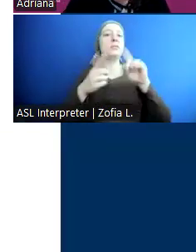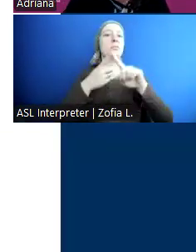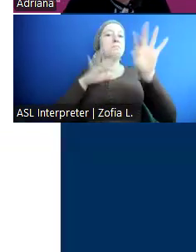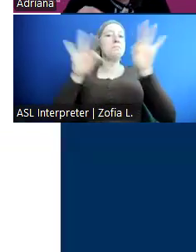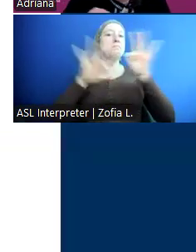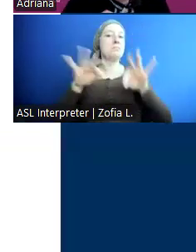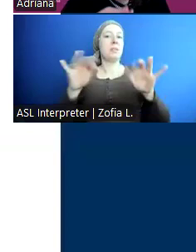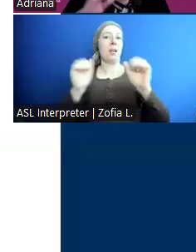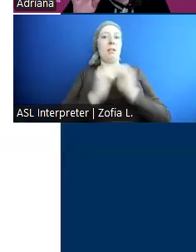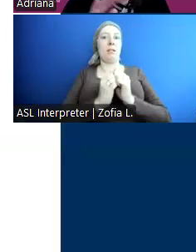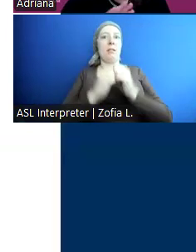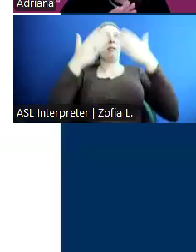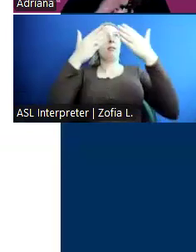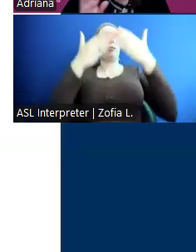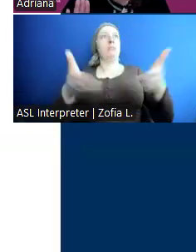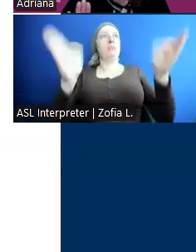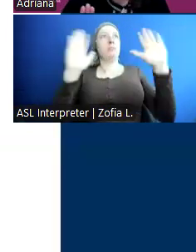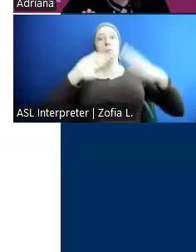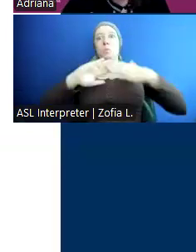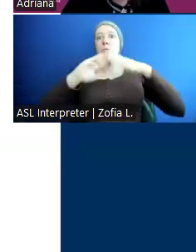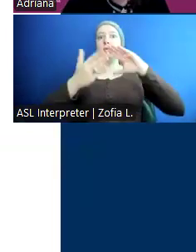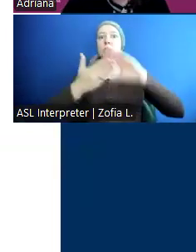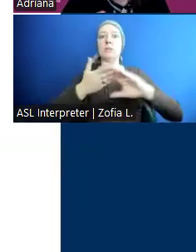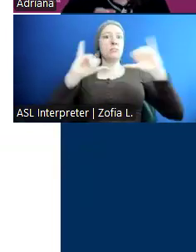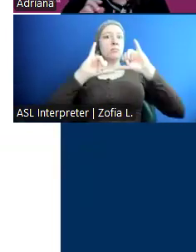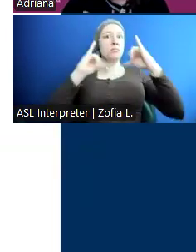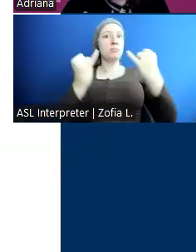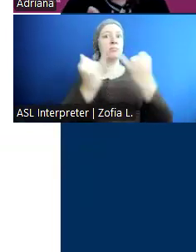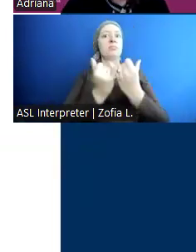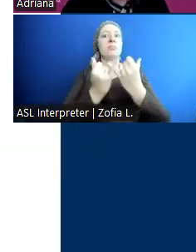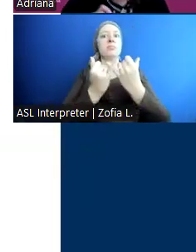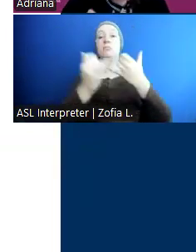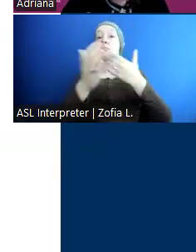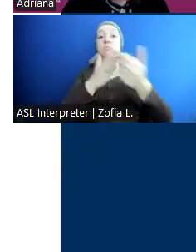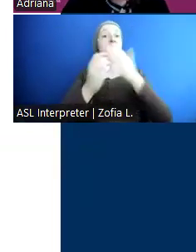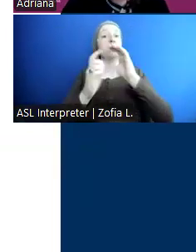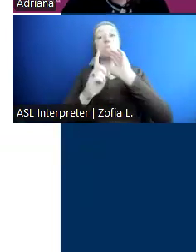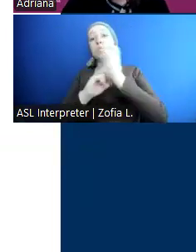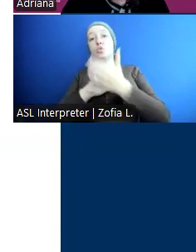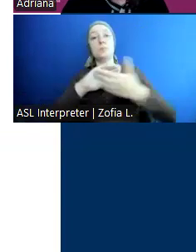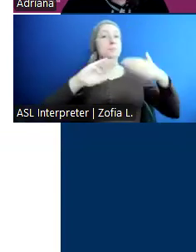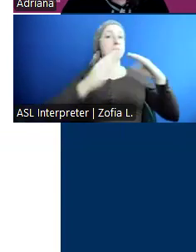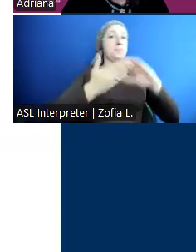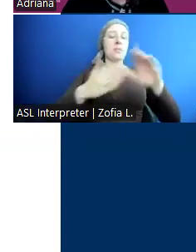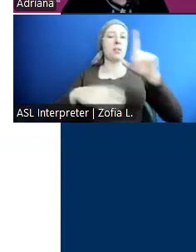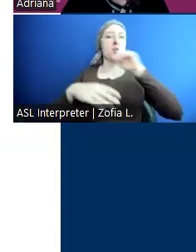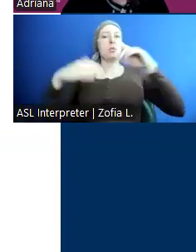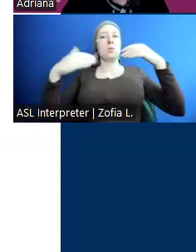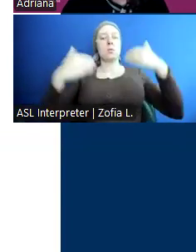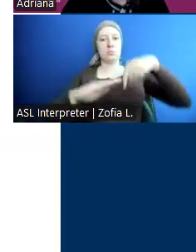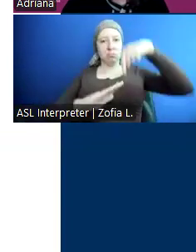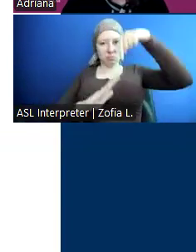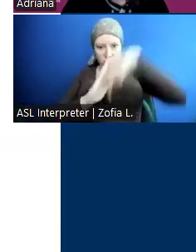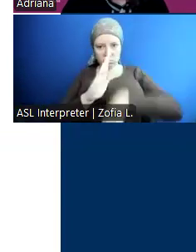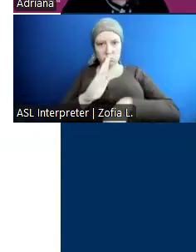the larger community and societal level factors across cultures and communities are really at the root